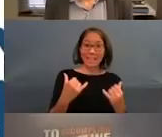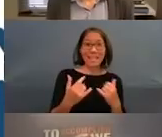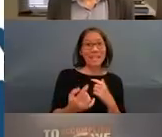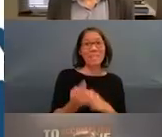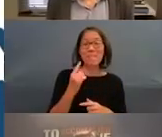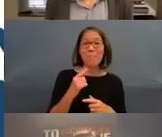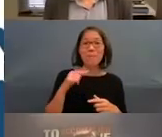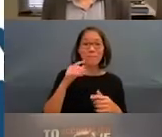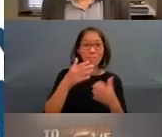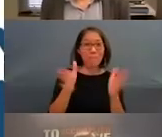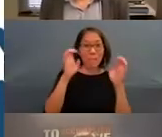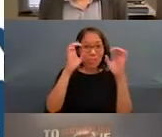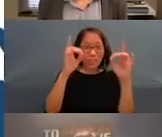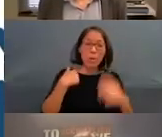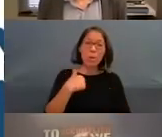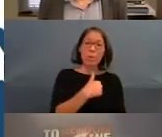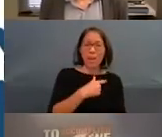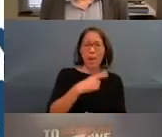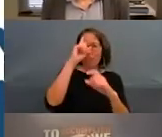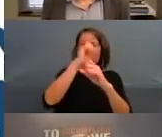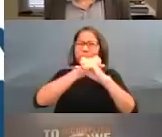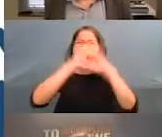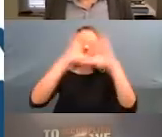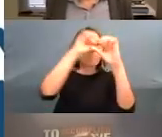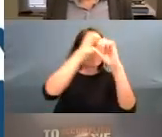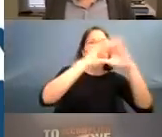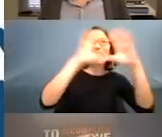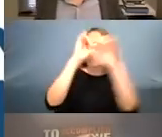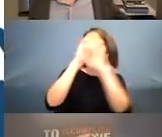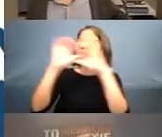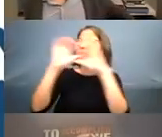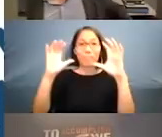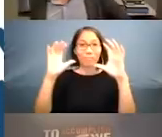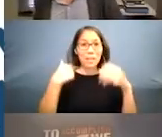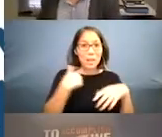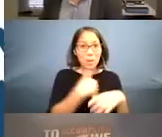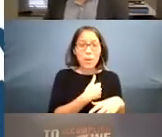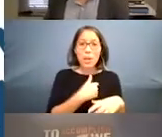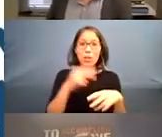education, we ourselves are imagineering. And thus, we're looking at